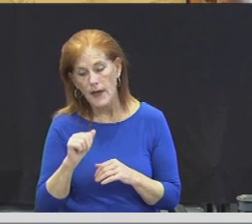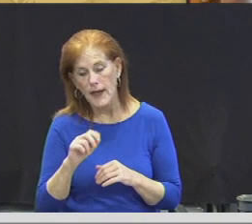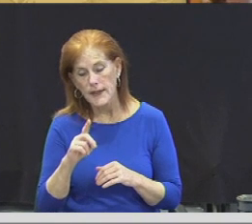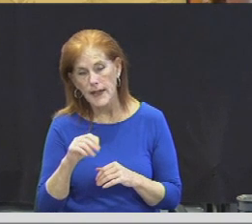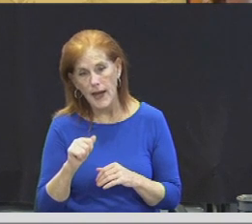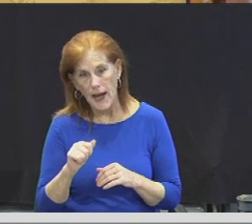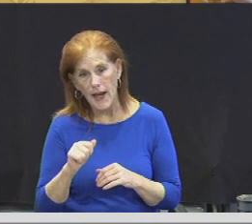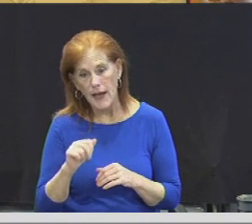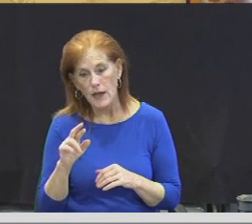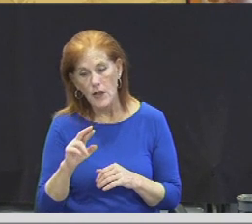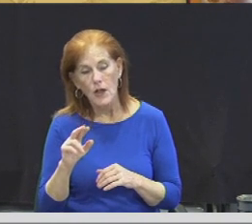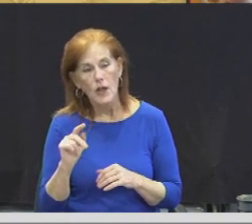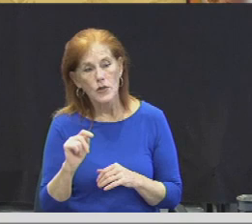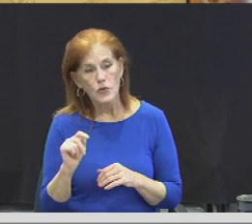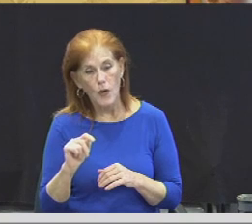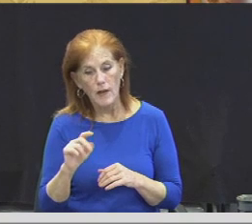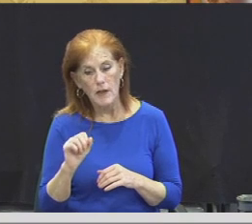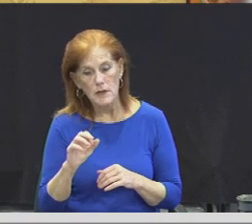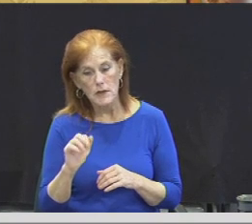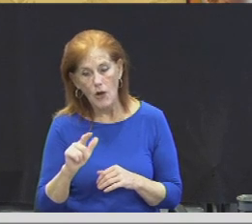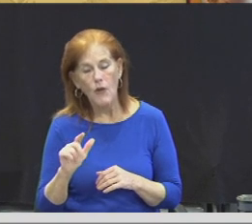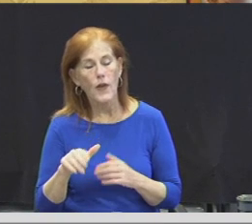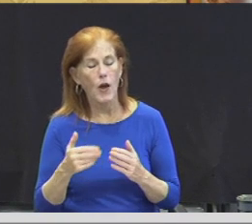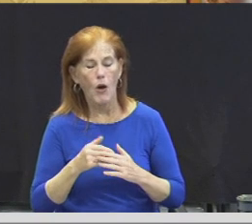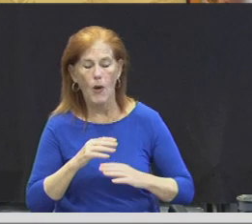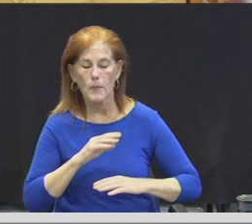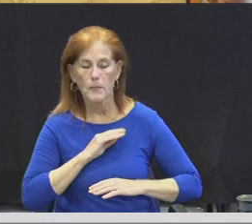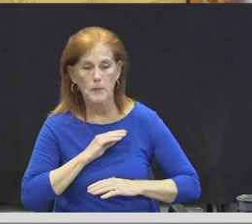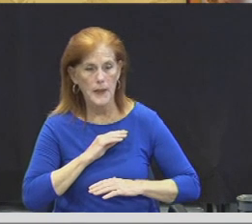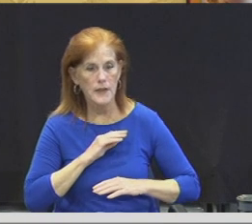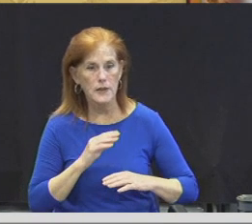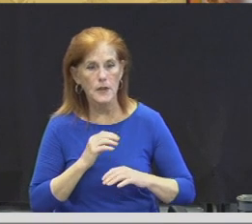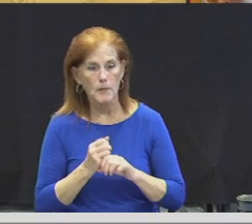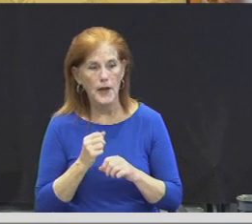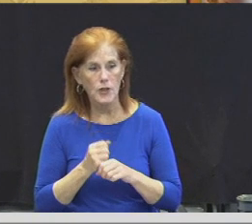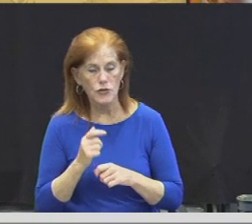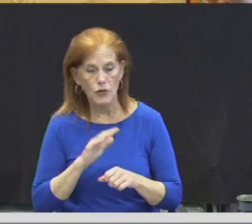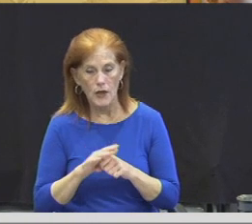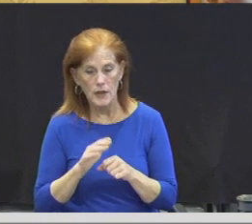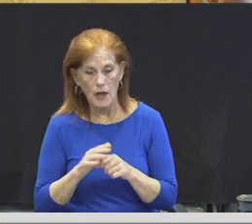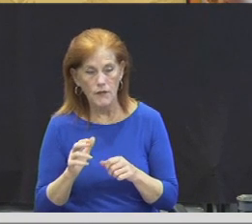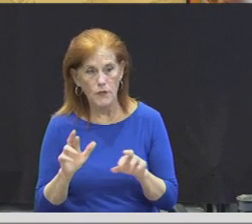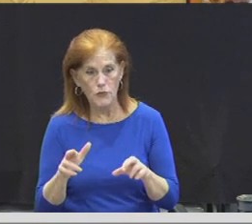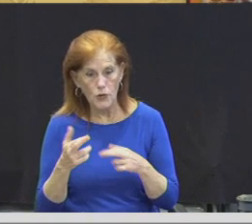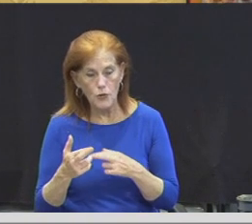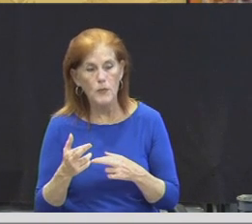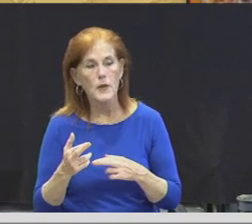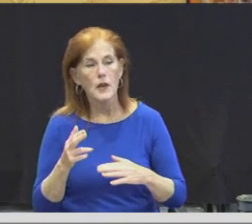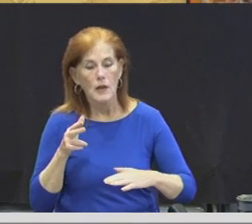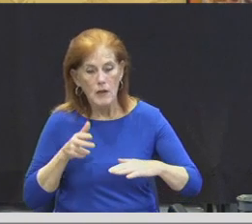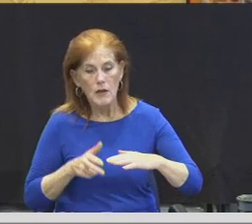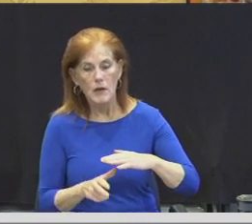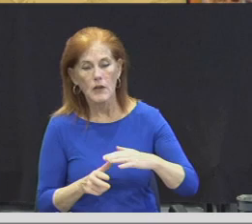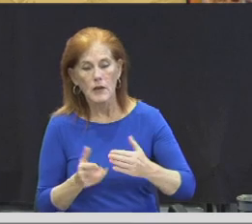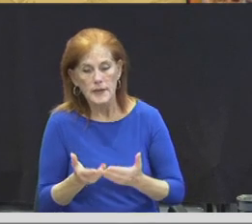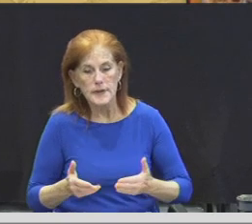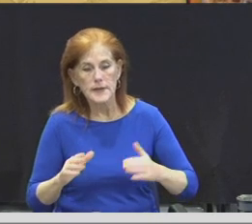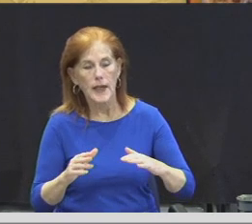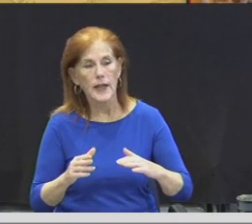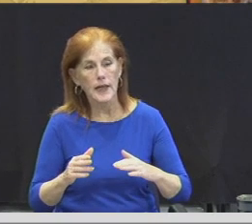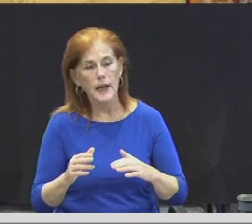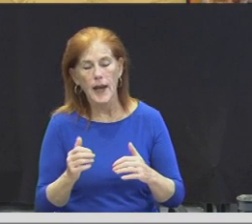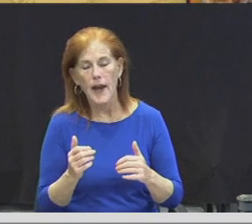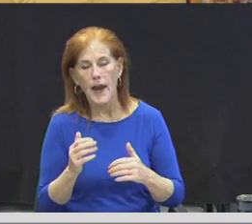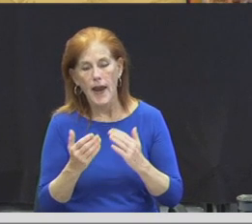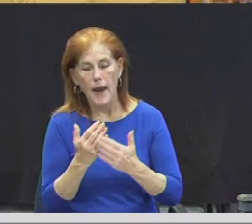The restrooms all meet ADA criteria for clearances, offsets, all the sinks, the hand dryers, everything meets